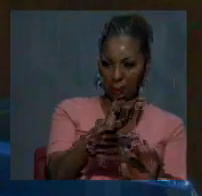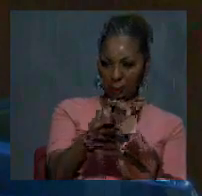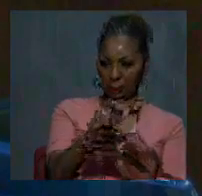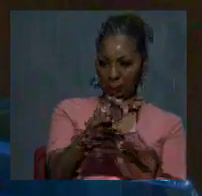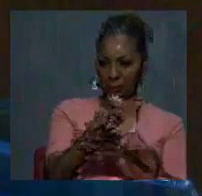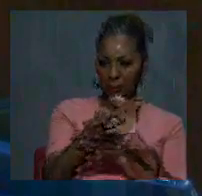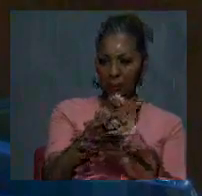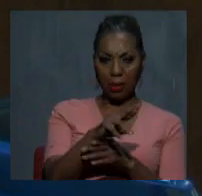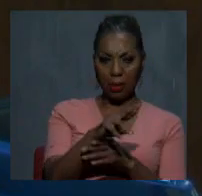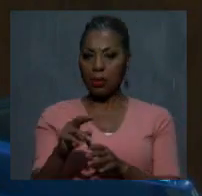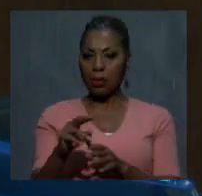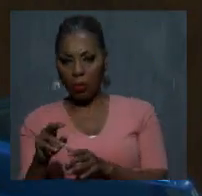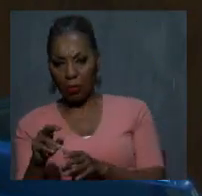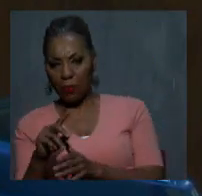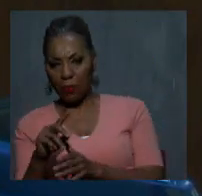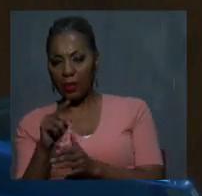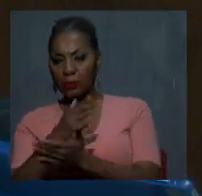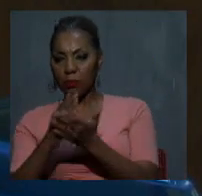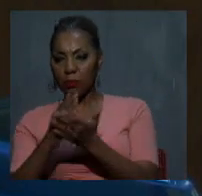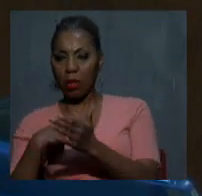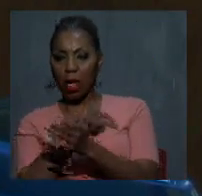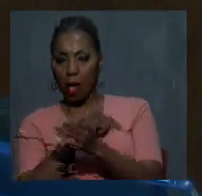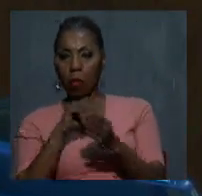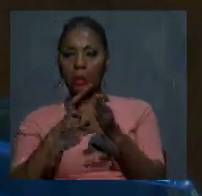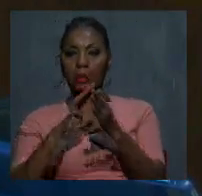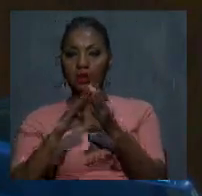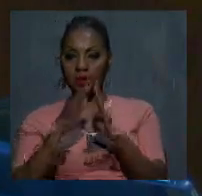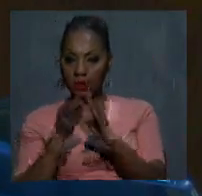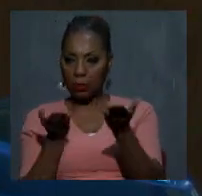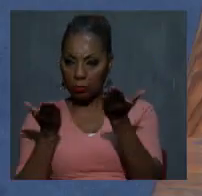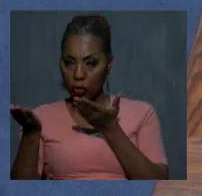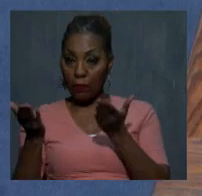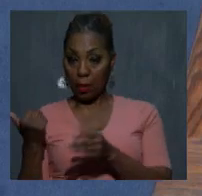as part of our service. it's services